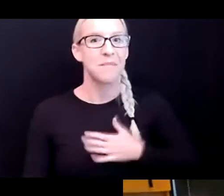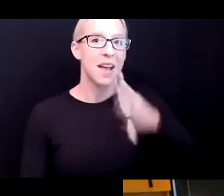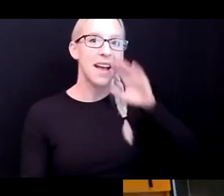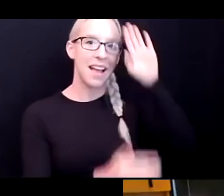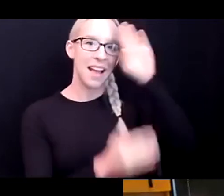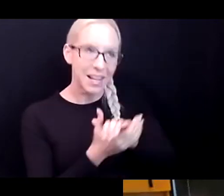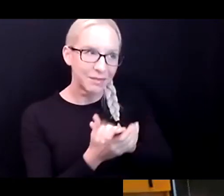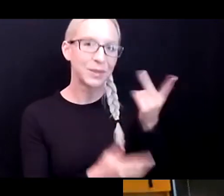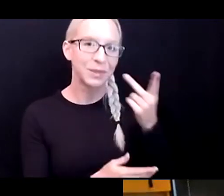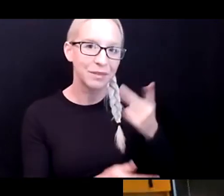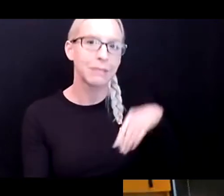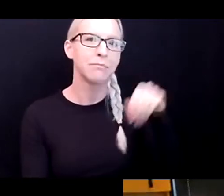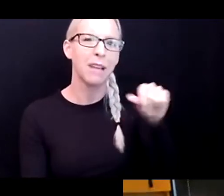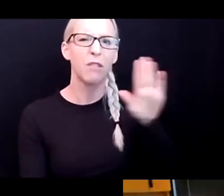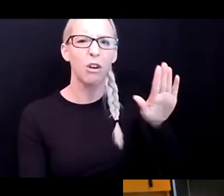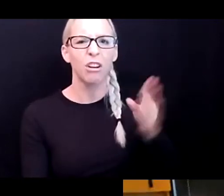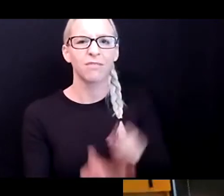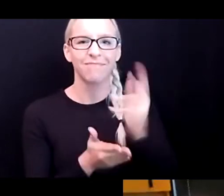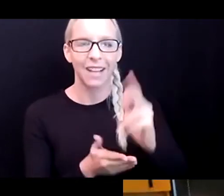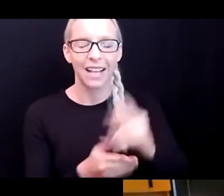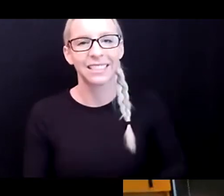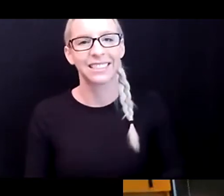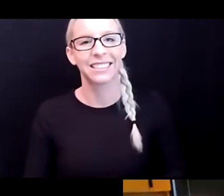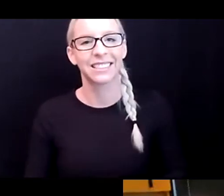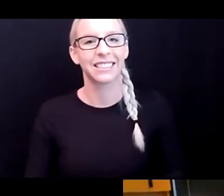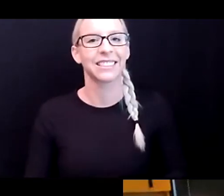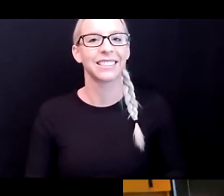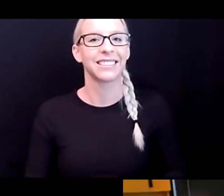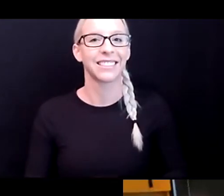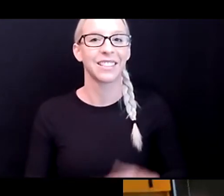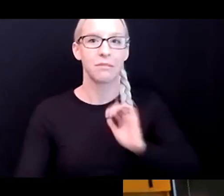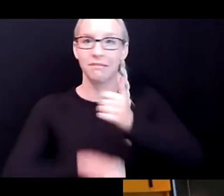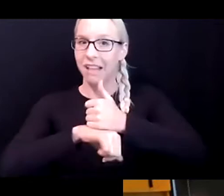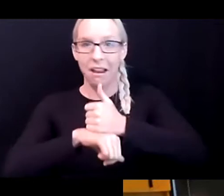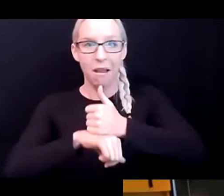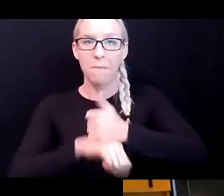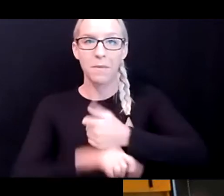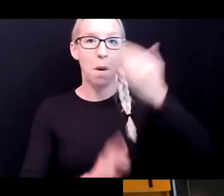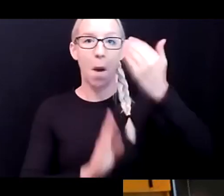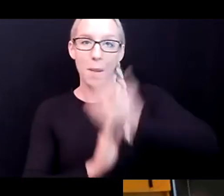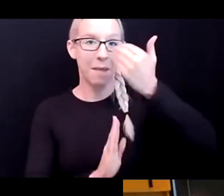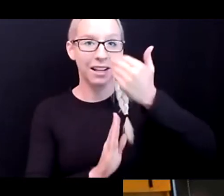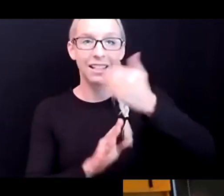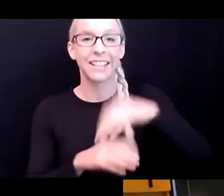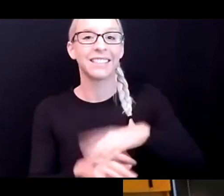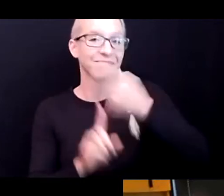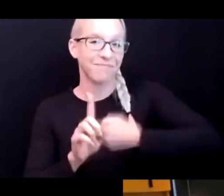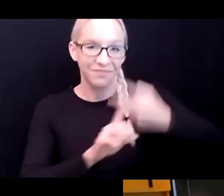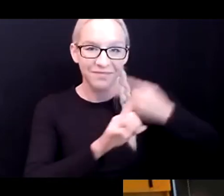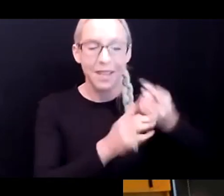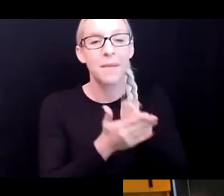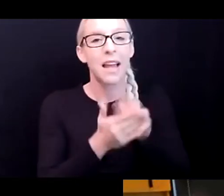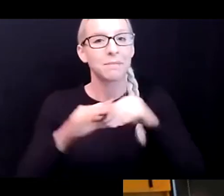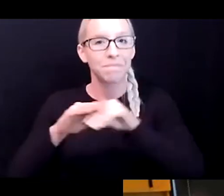her expenses. So we have it set up the same way. So that auto debits right into the ABLE account every month. And I get the confirmation that